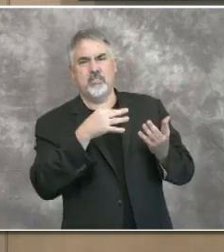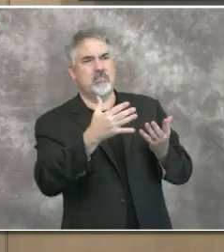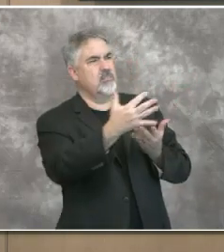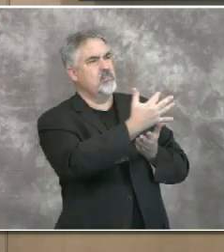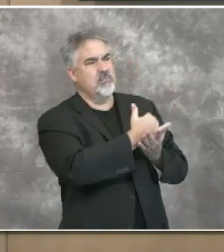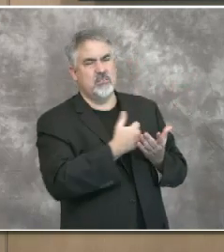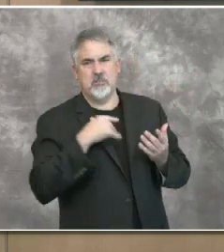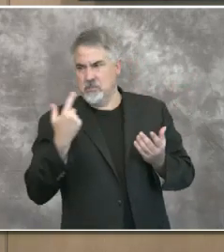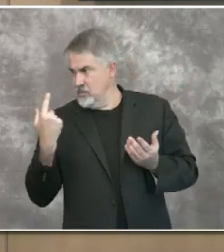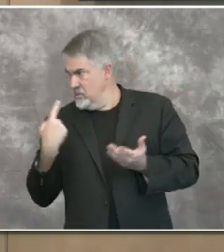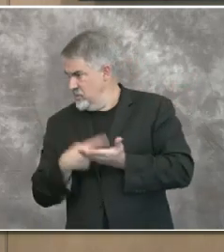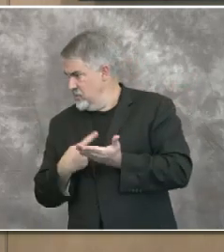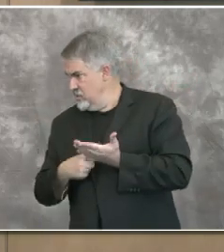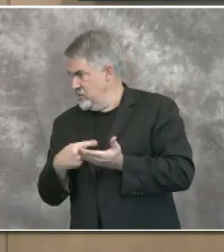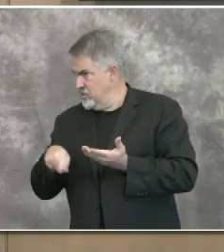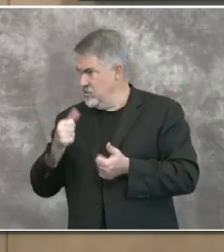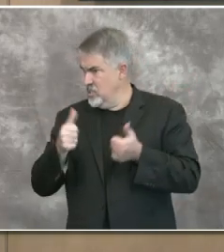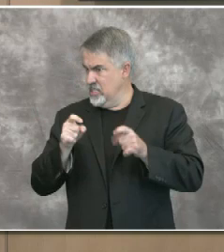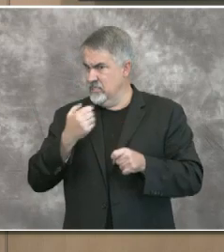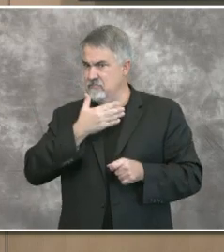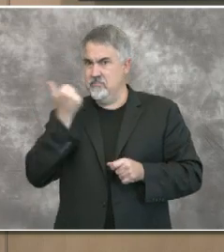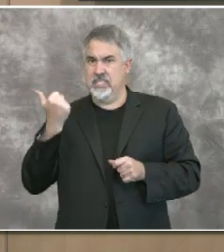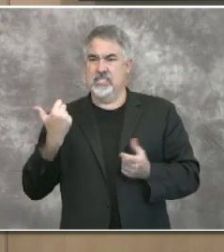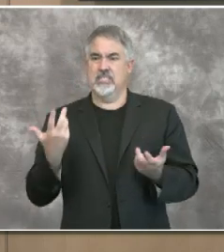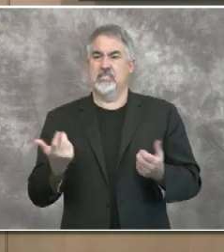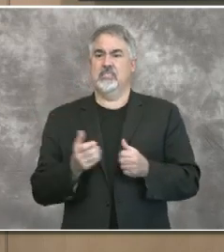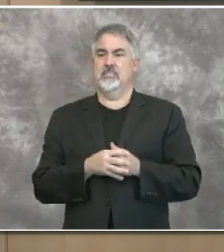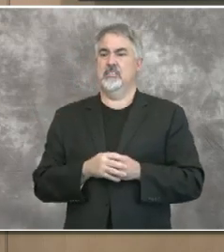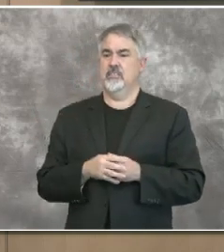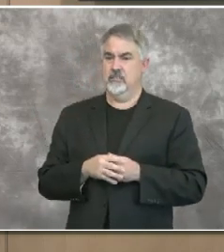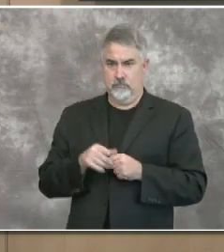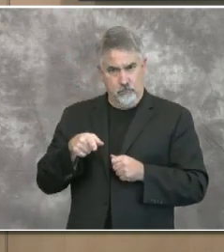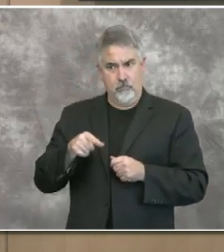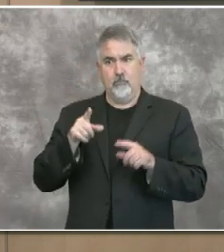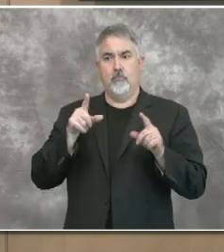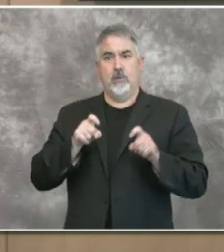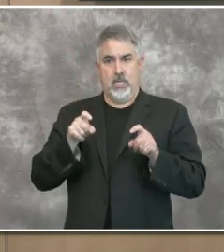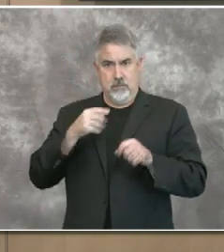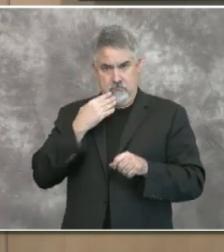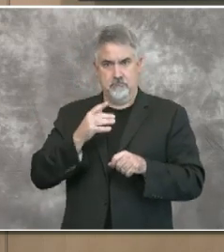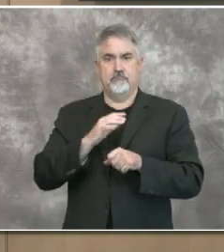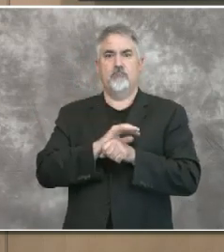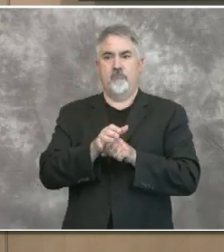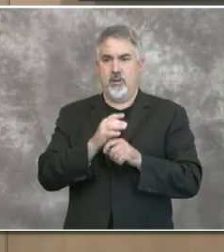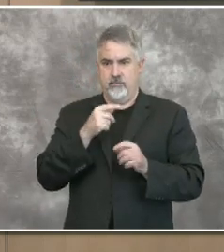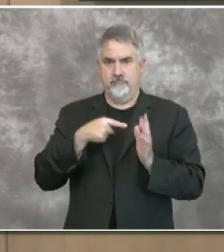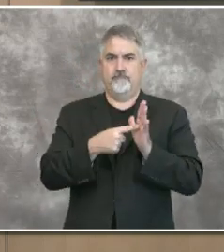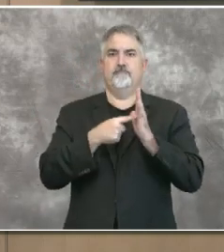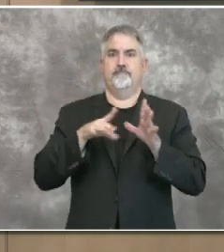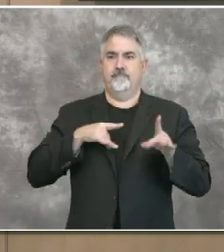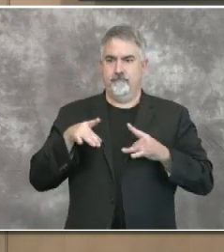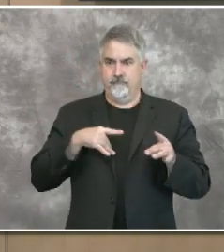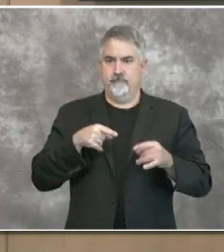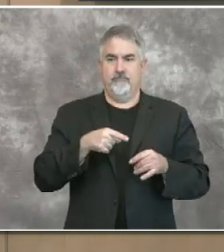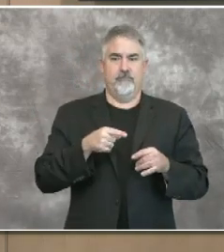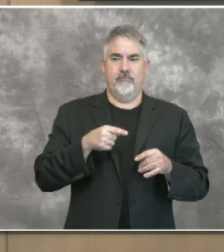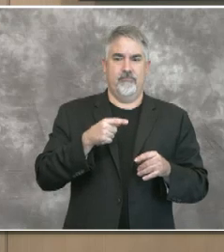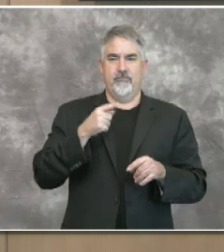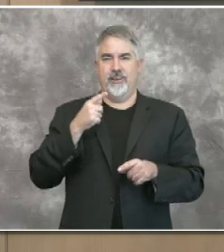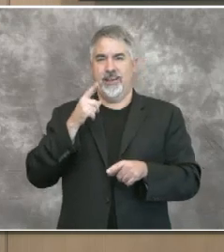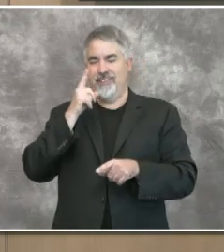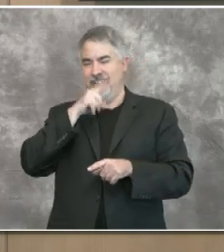really means it's negative. And when it says it's positive, it really means it's positive. Again, if you look at the national definitions that